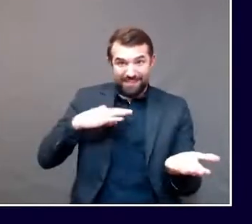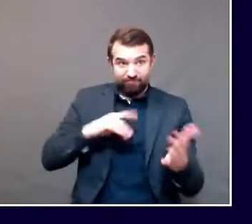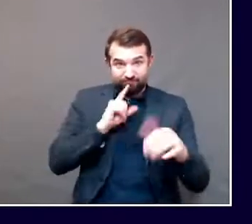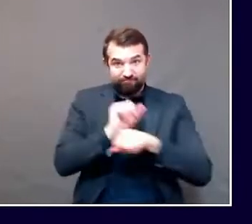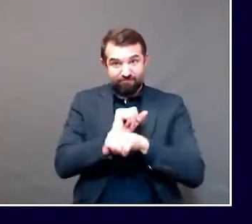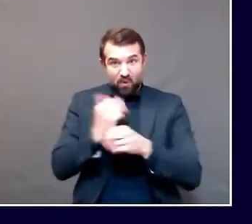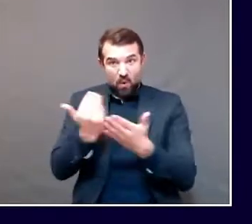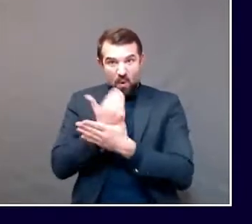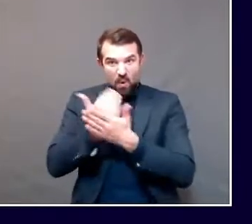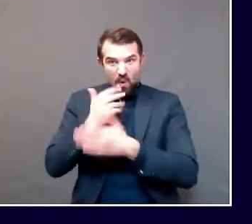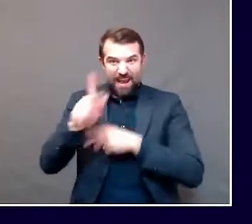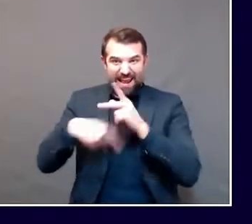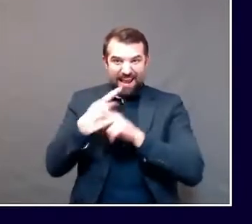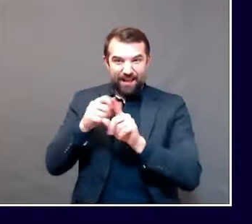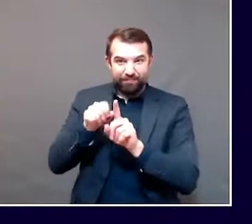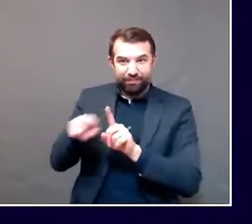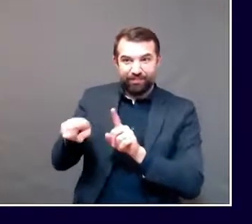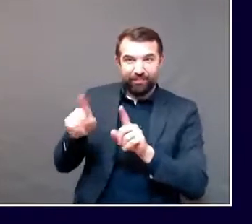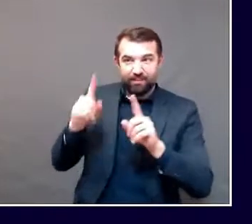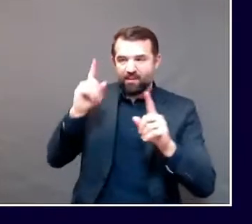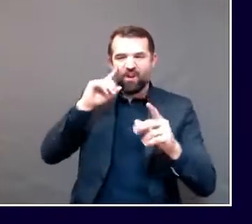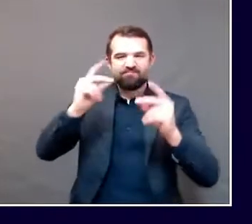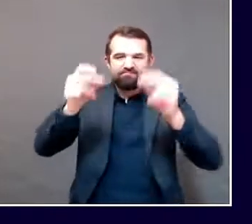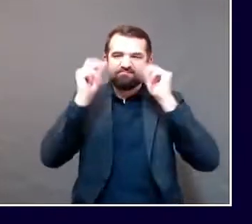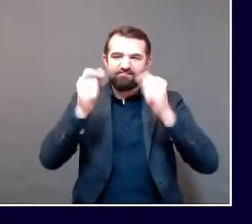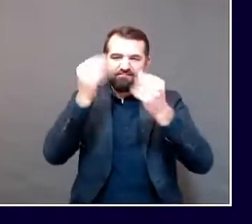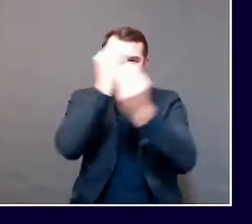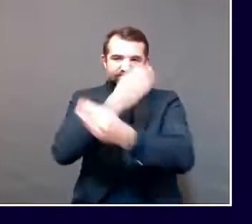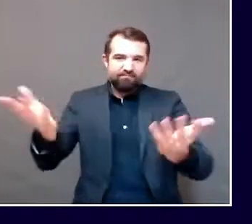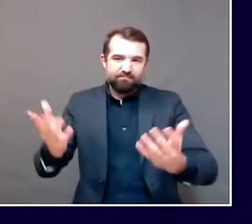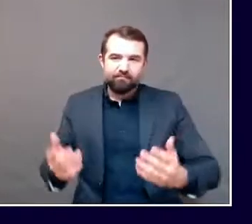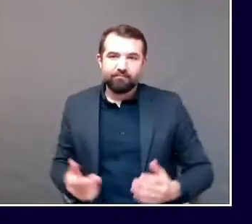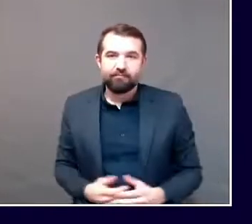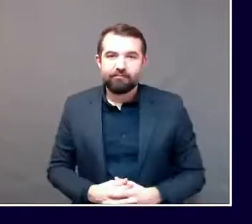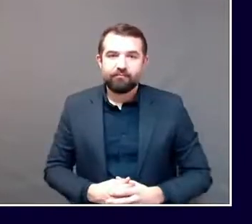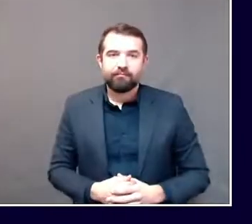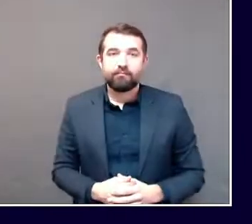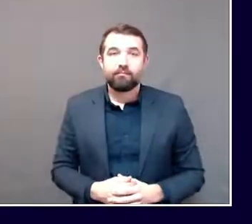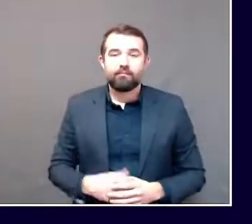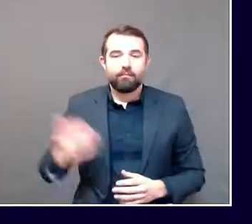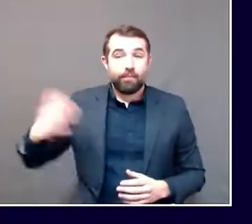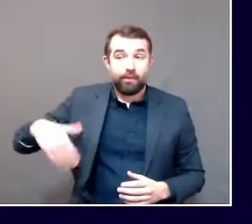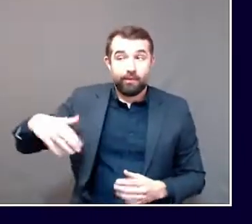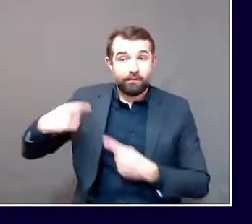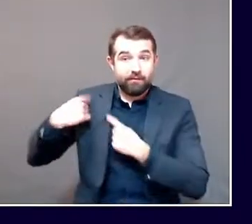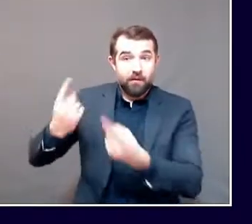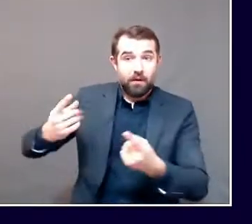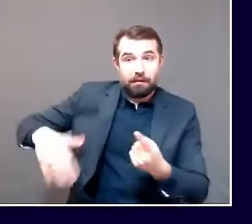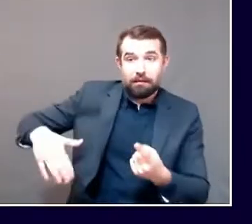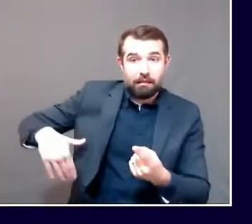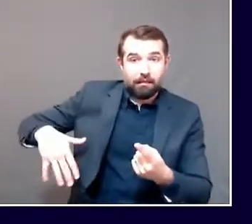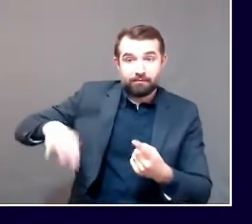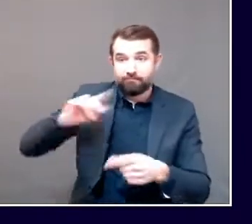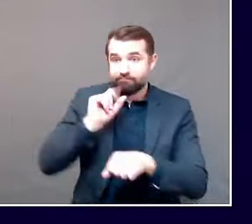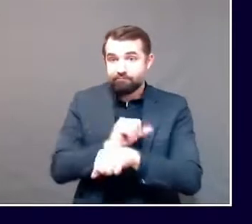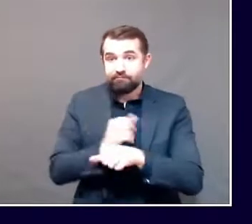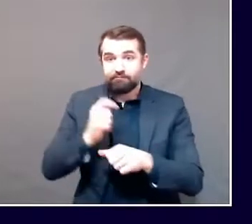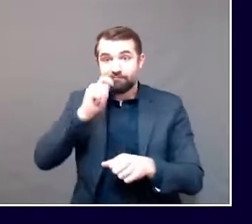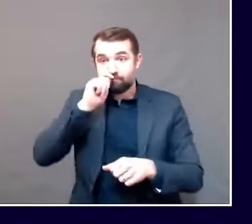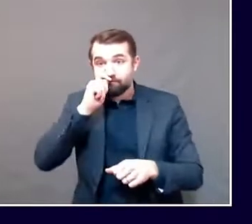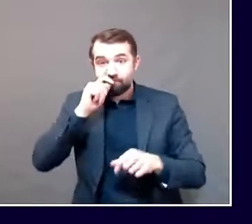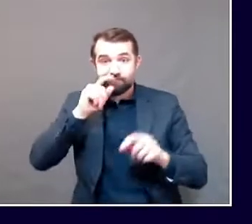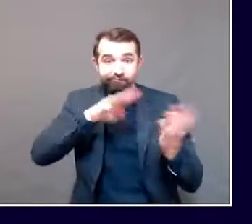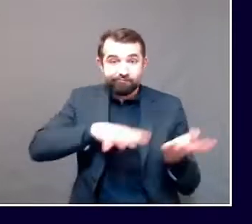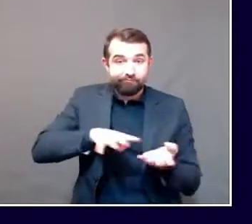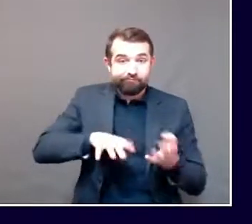about, yes, Megan, as of right now, we have not detected it among any of the positive results that we have seen.